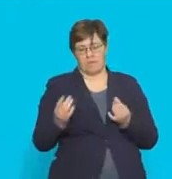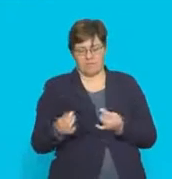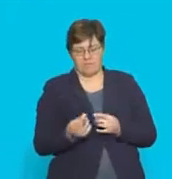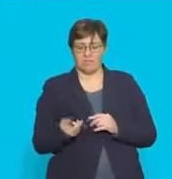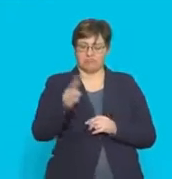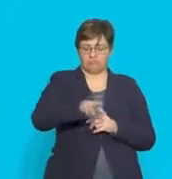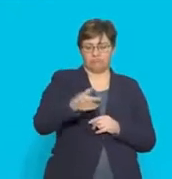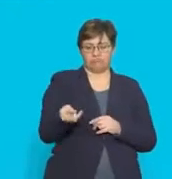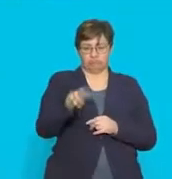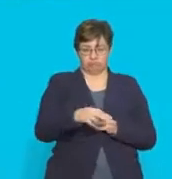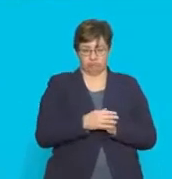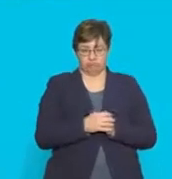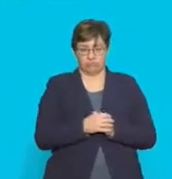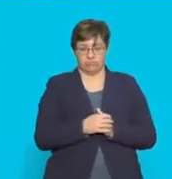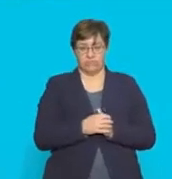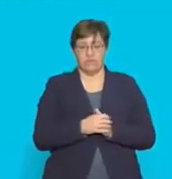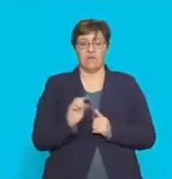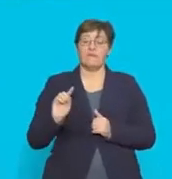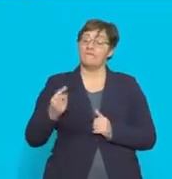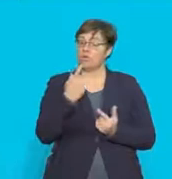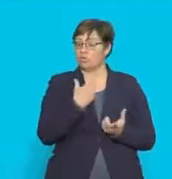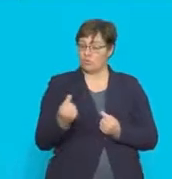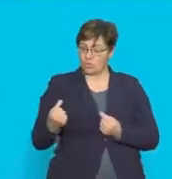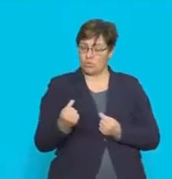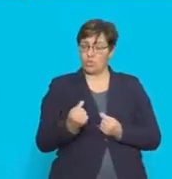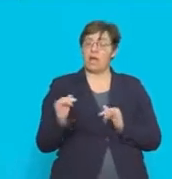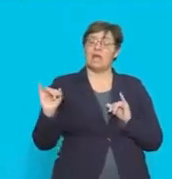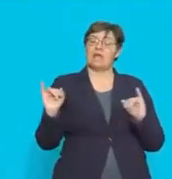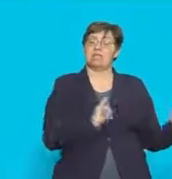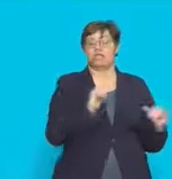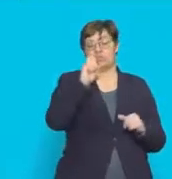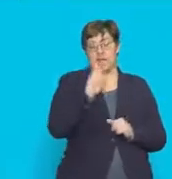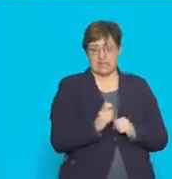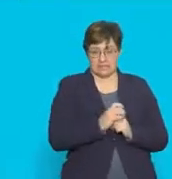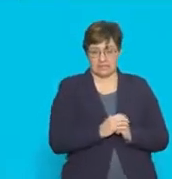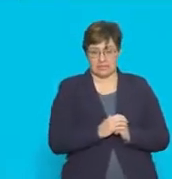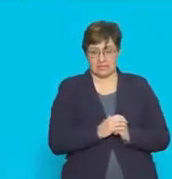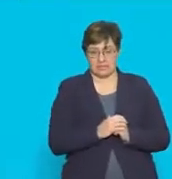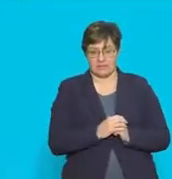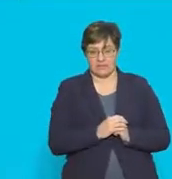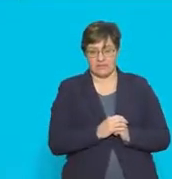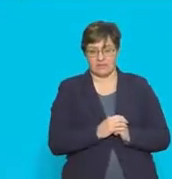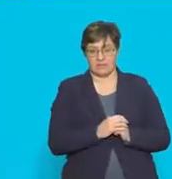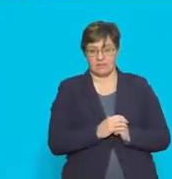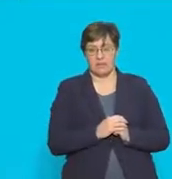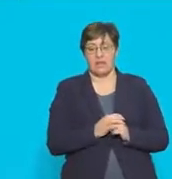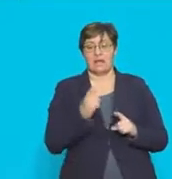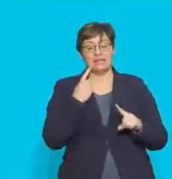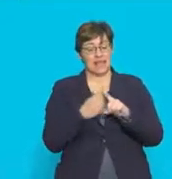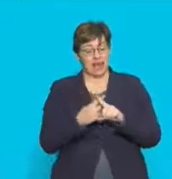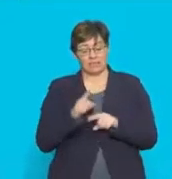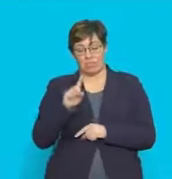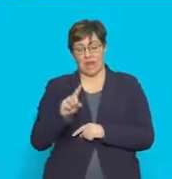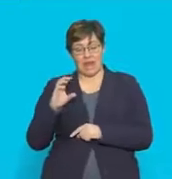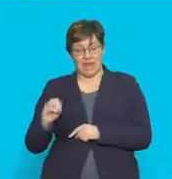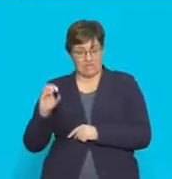them. The very first thing you need to do is to introduce X and then multiply by a number